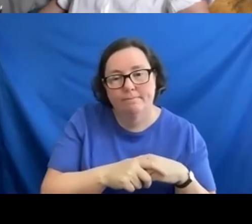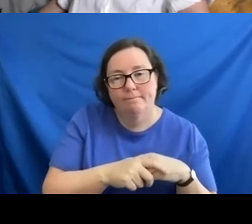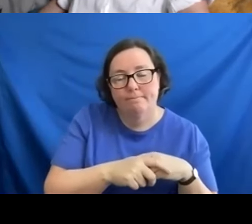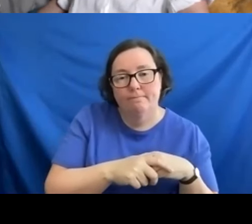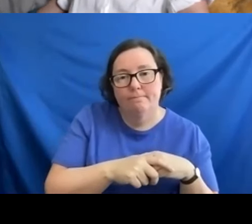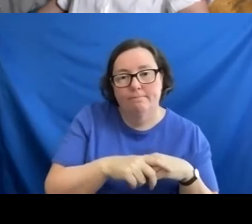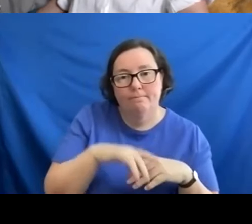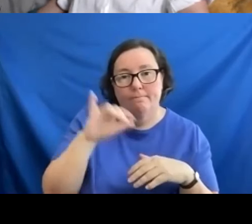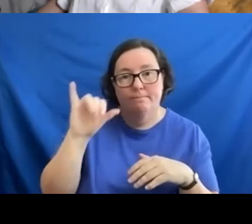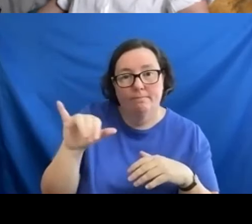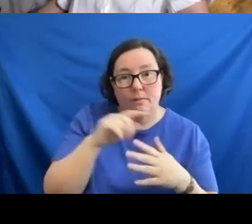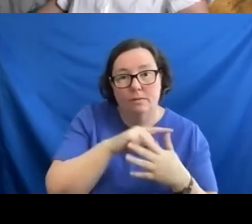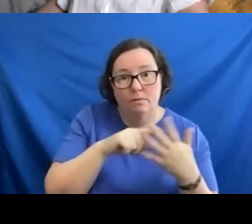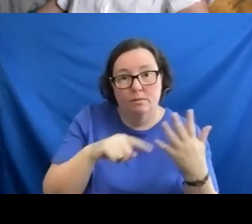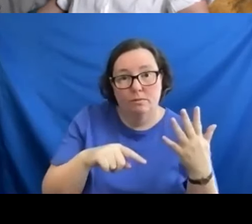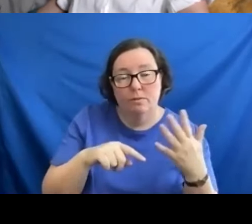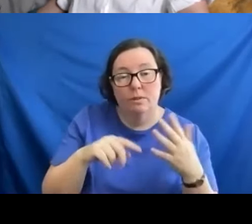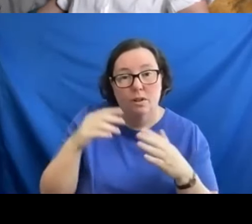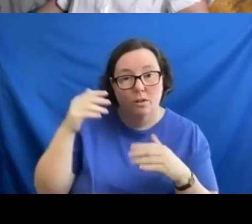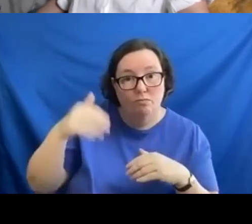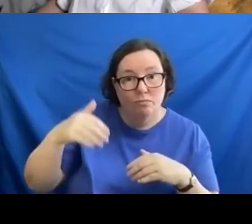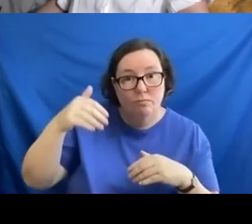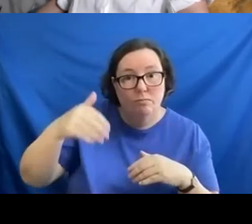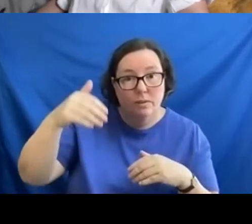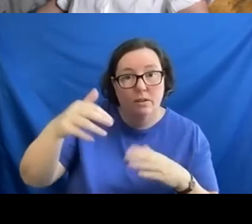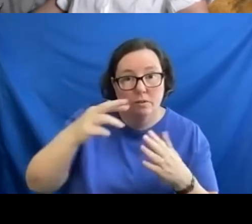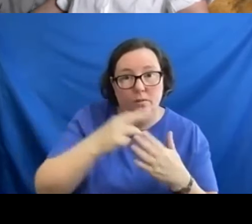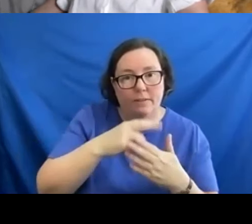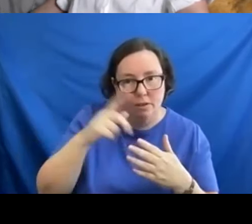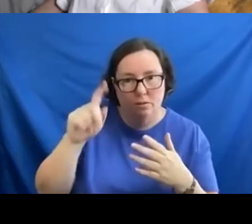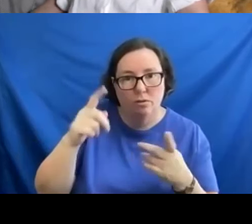And those reviews should be done